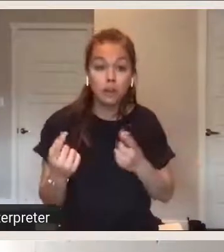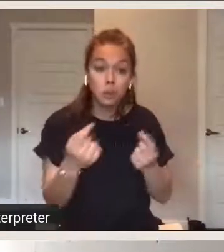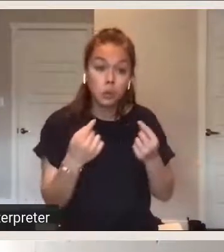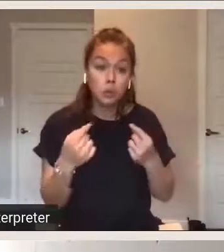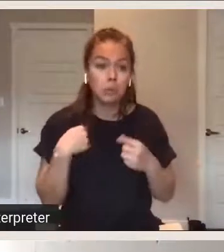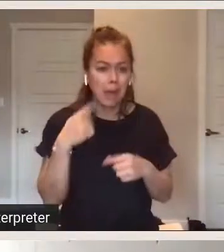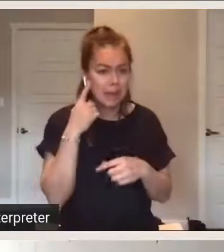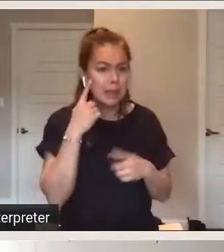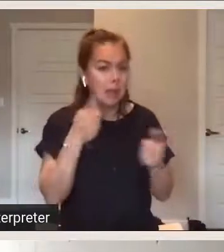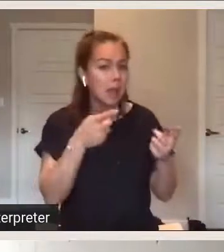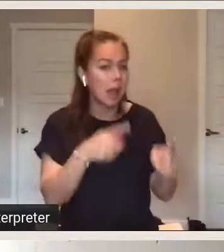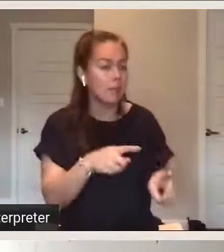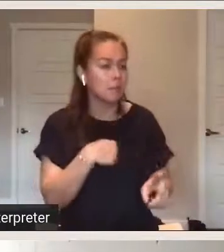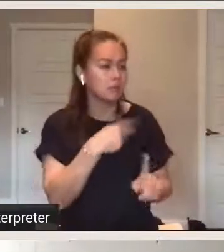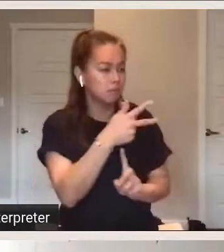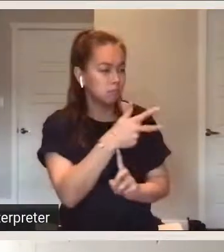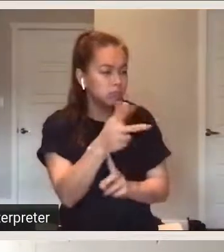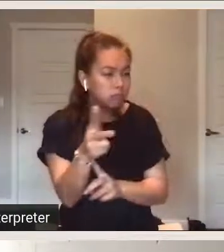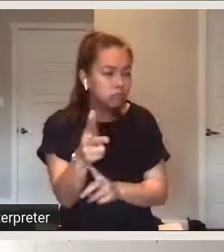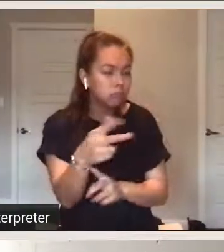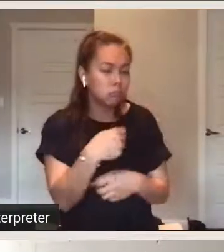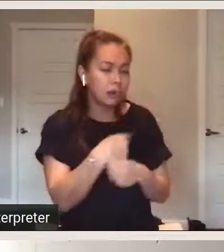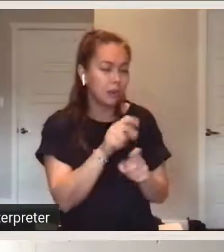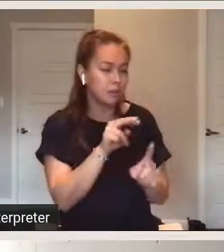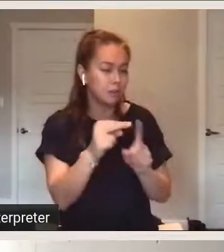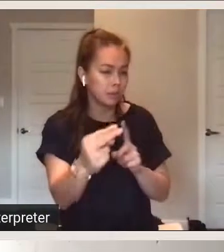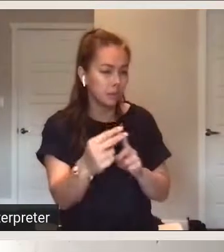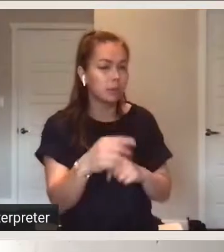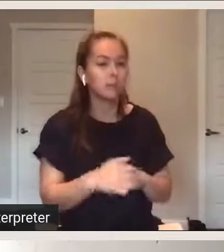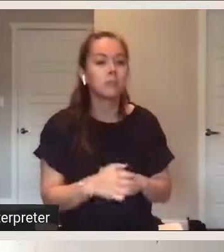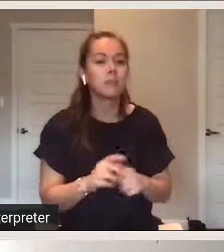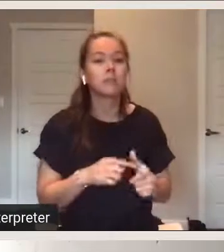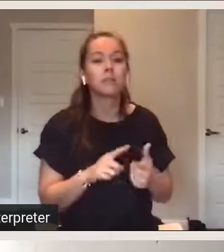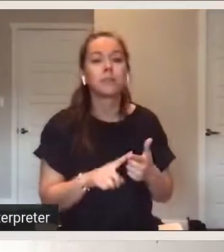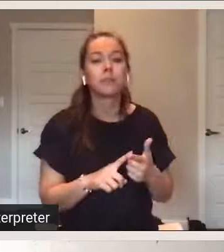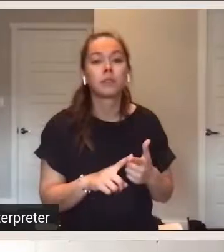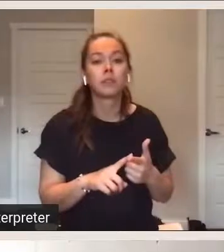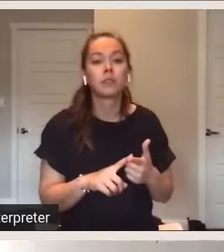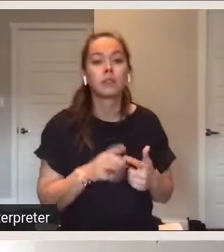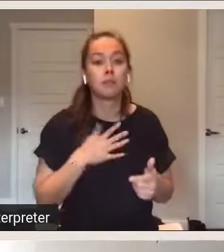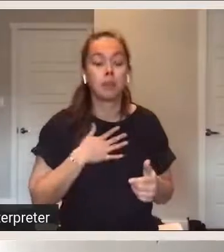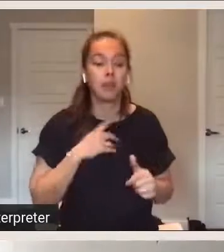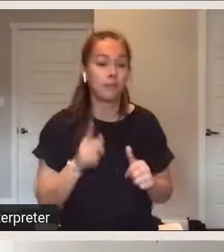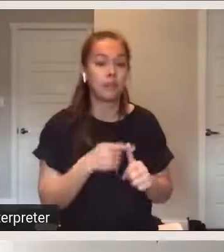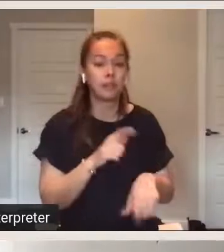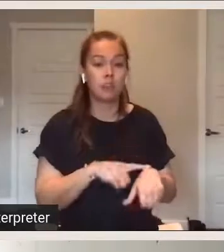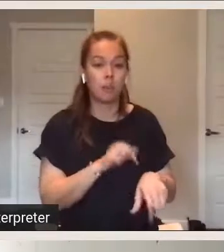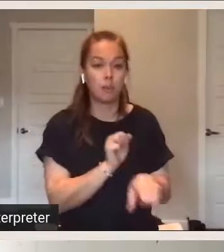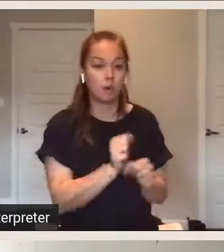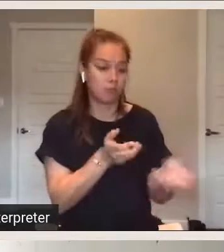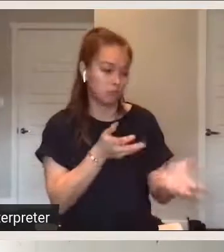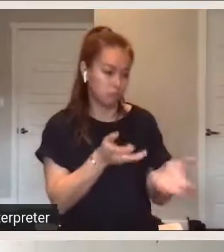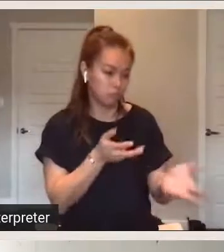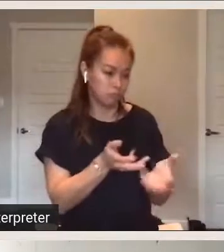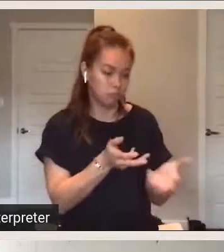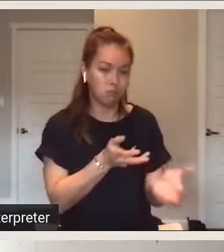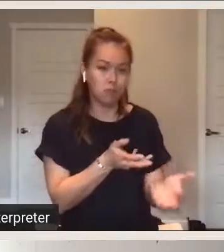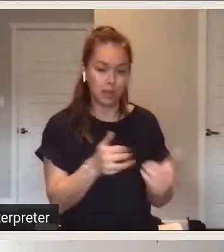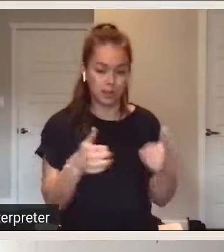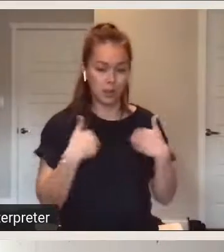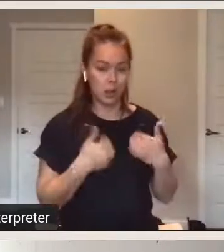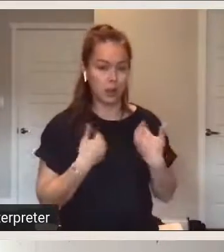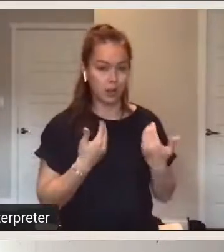shoot. I think it was my first time working with a younger cast. I